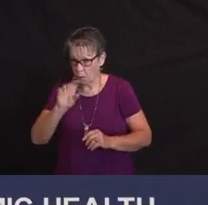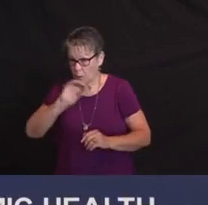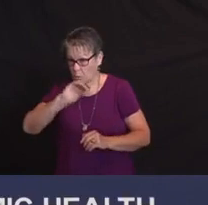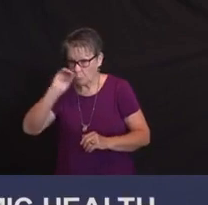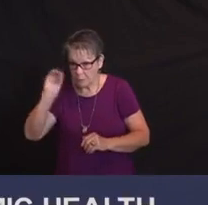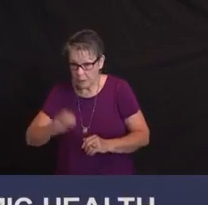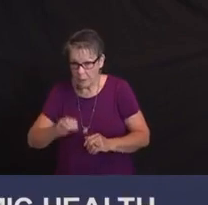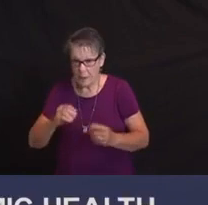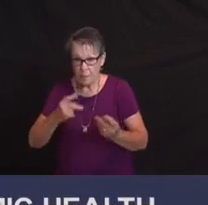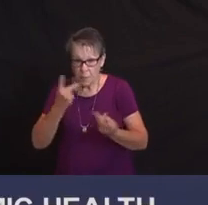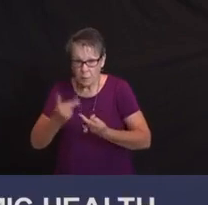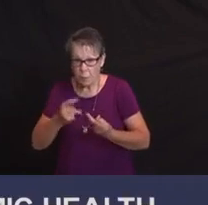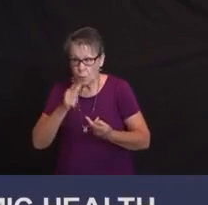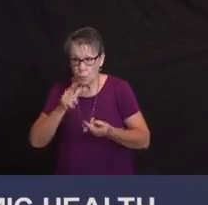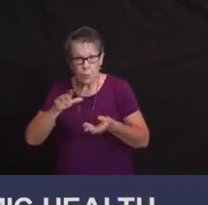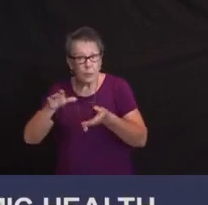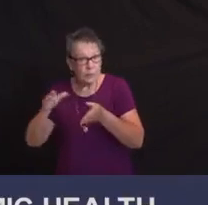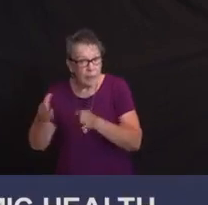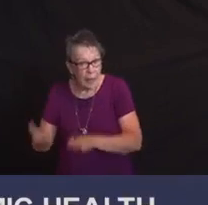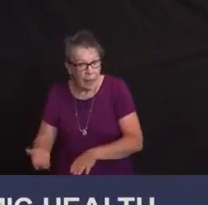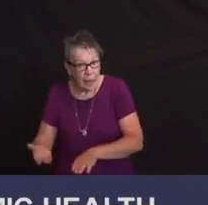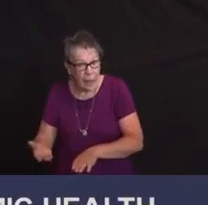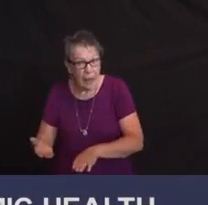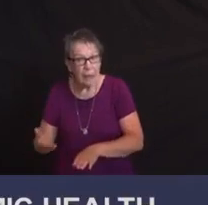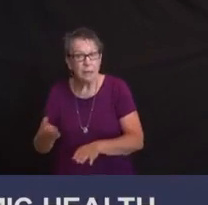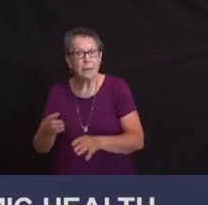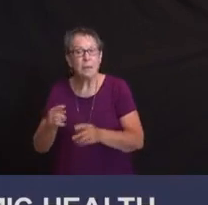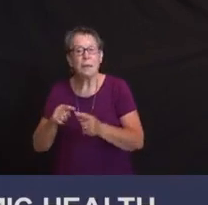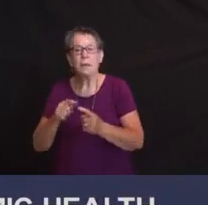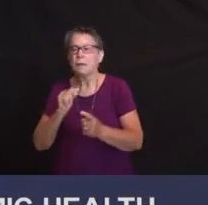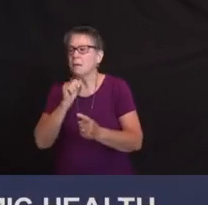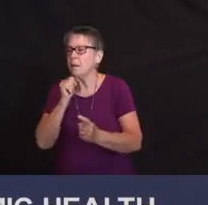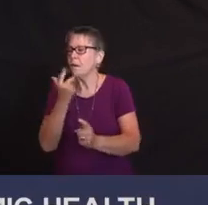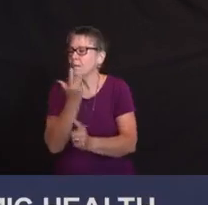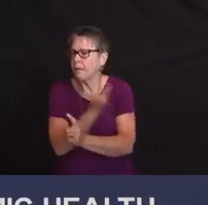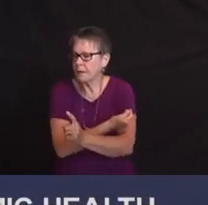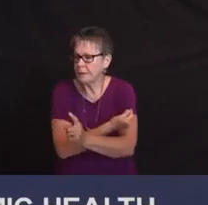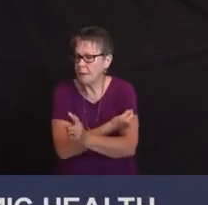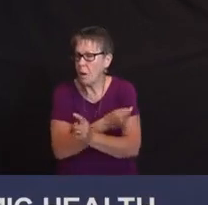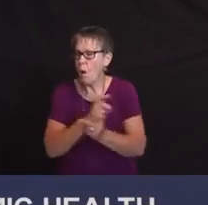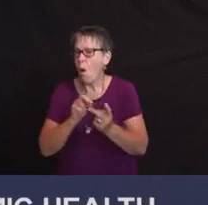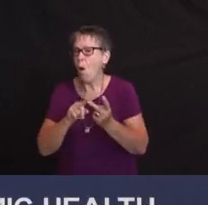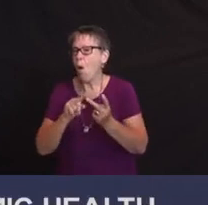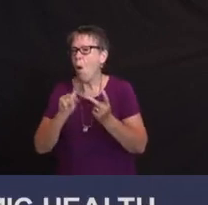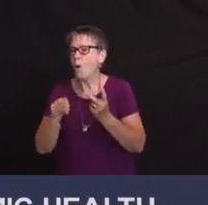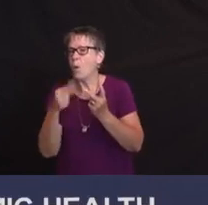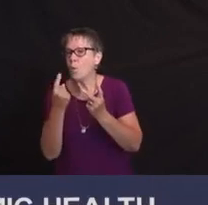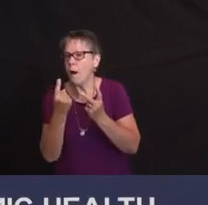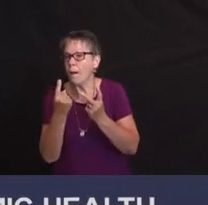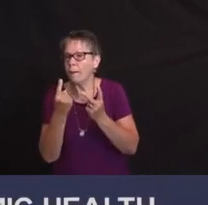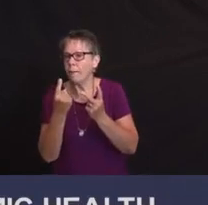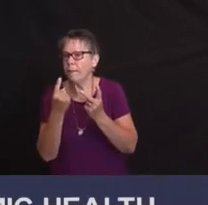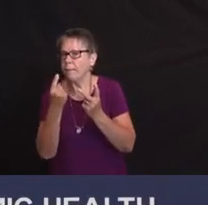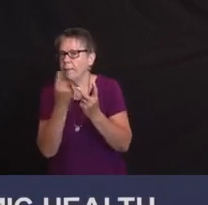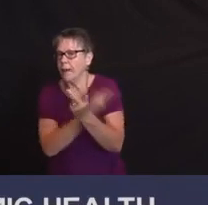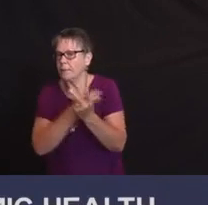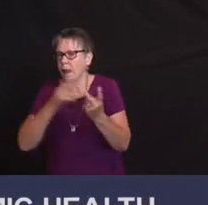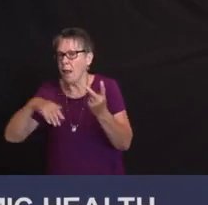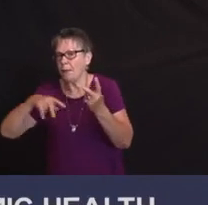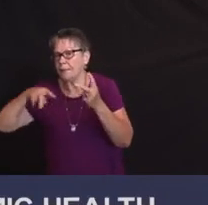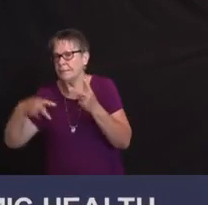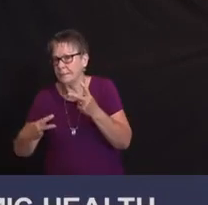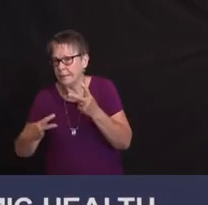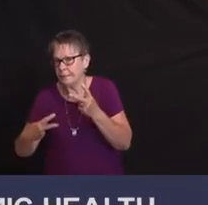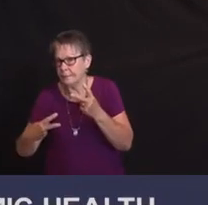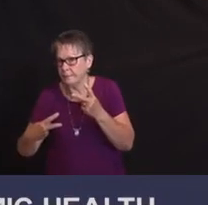vaccinated. So that's, I think we could say, more than broadly consistent with 99.99%. And Judy, I